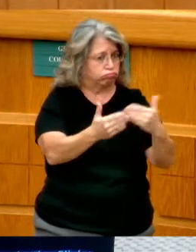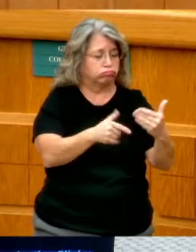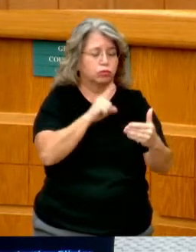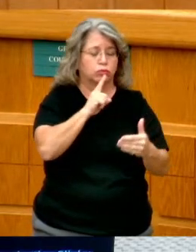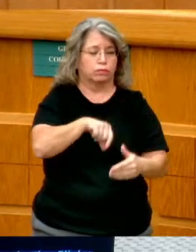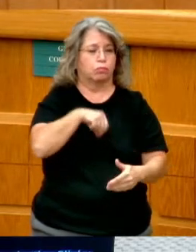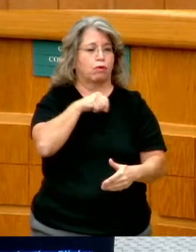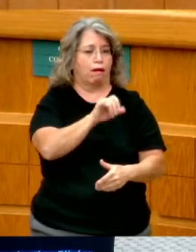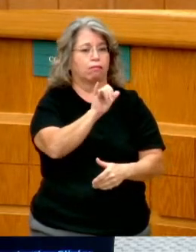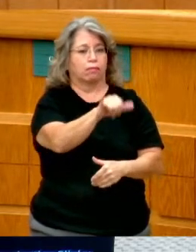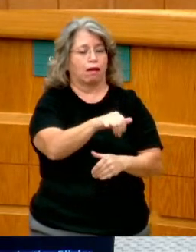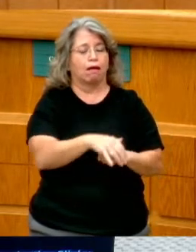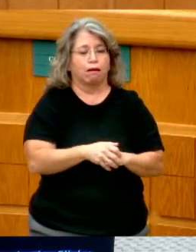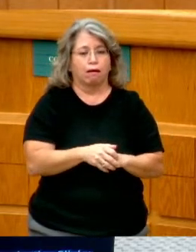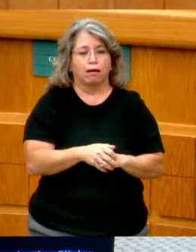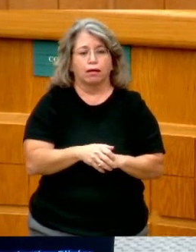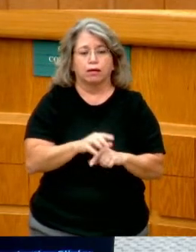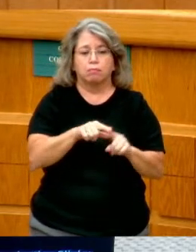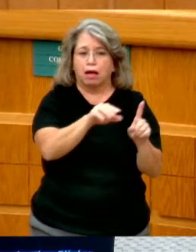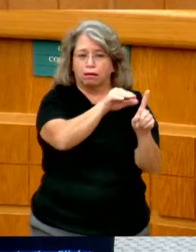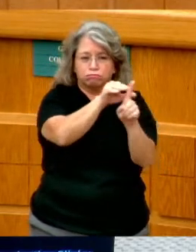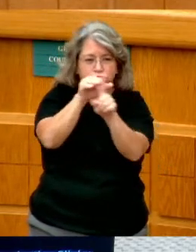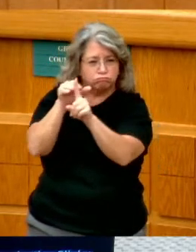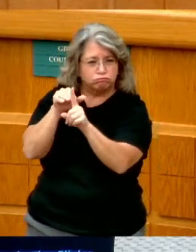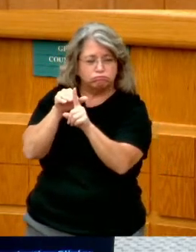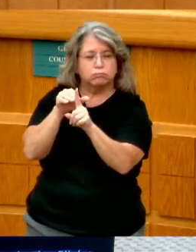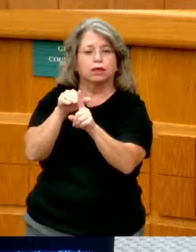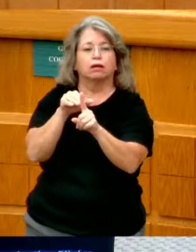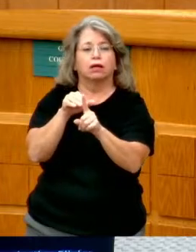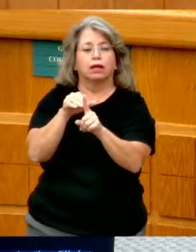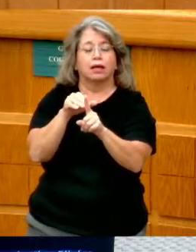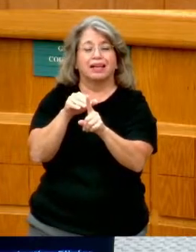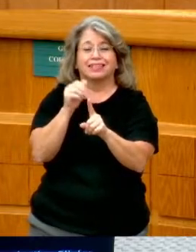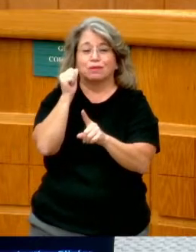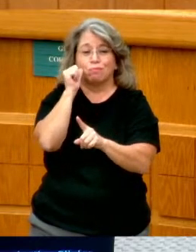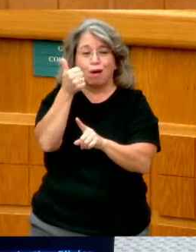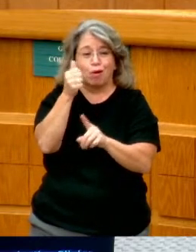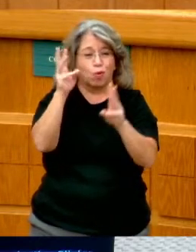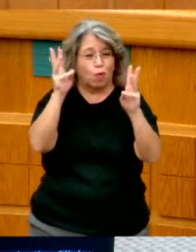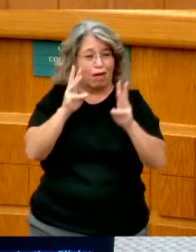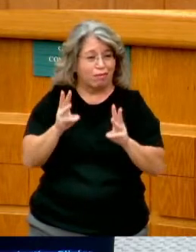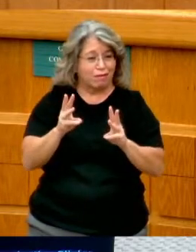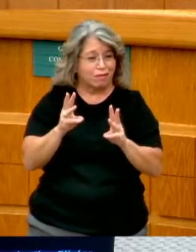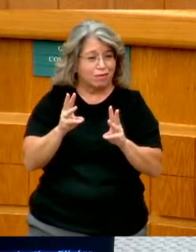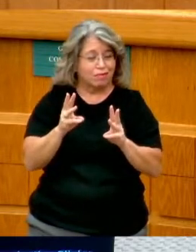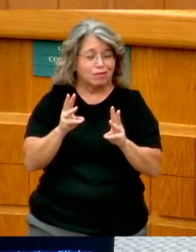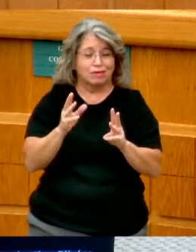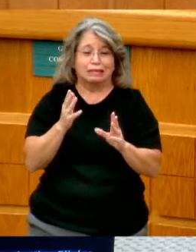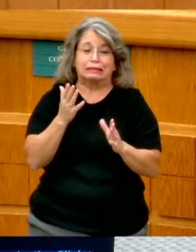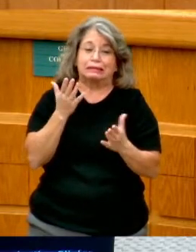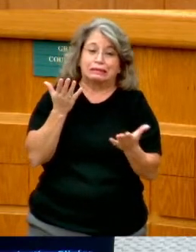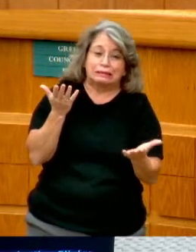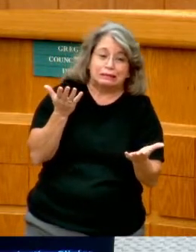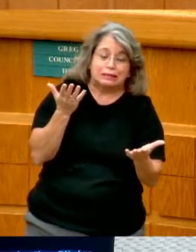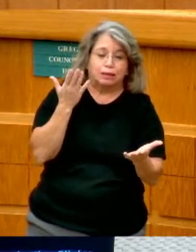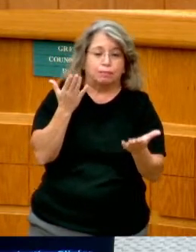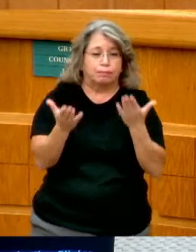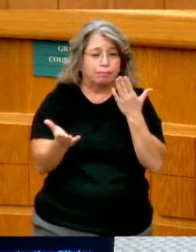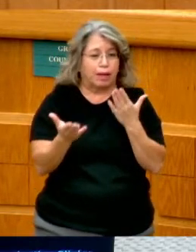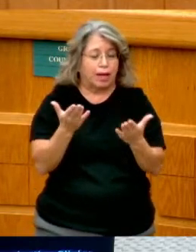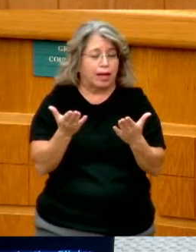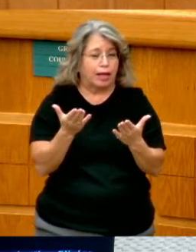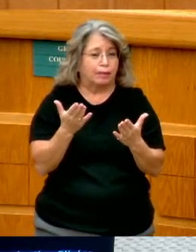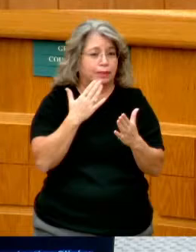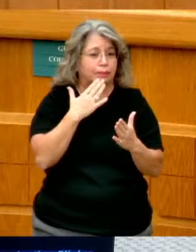do want to remind everyone that we may have inclement weather coming this evening, and that said, it could